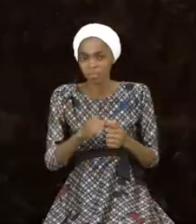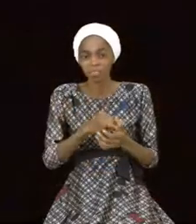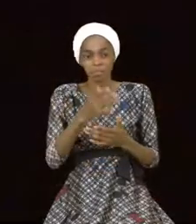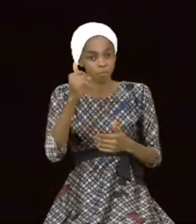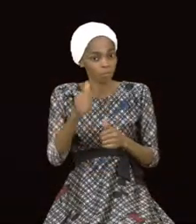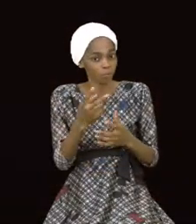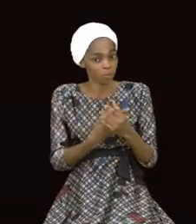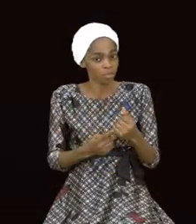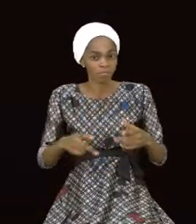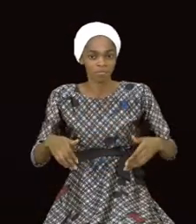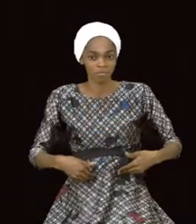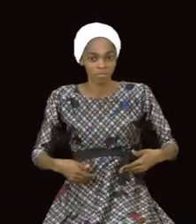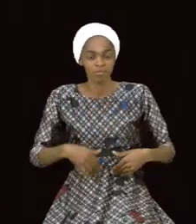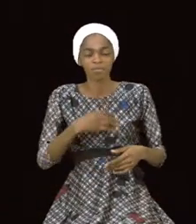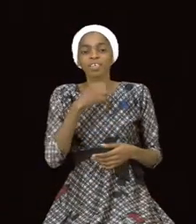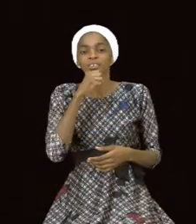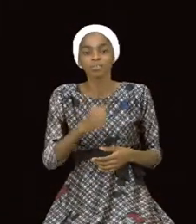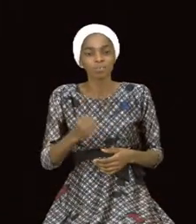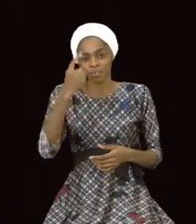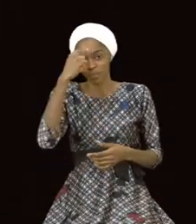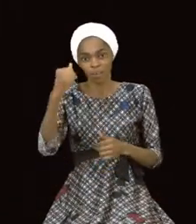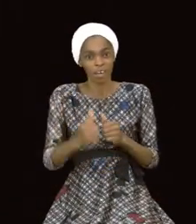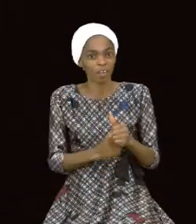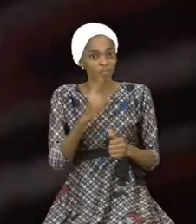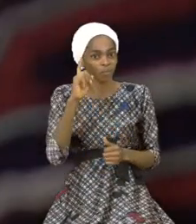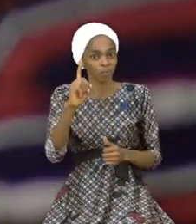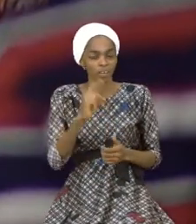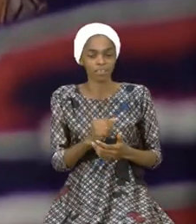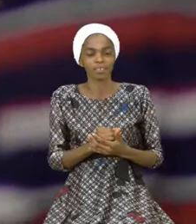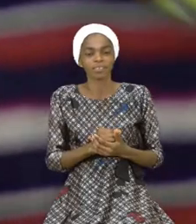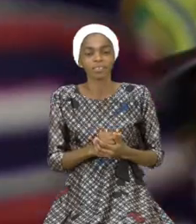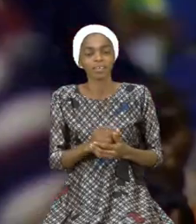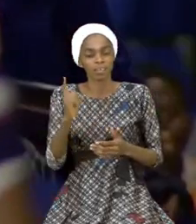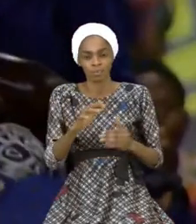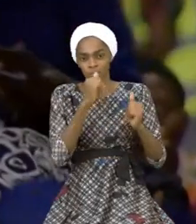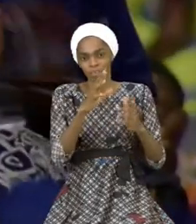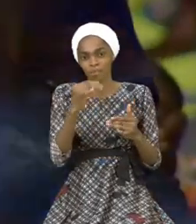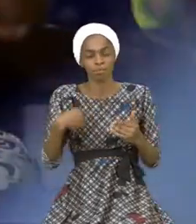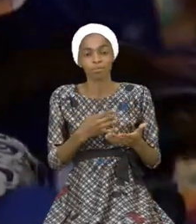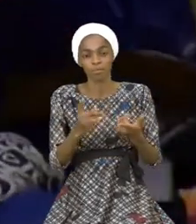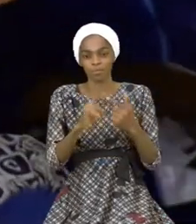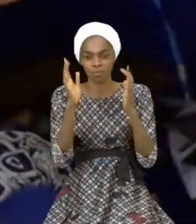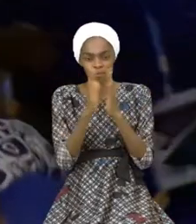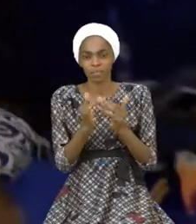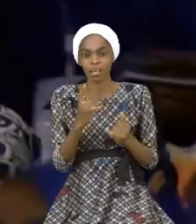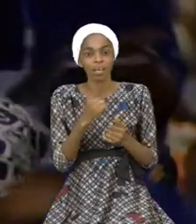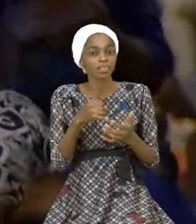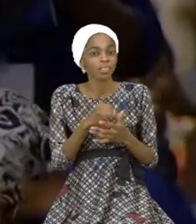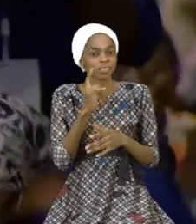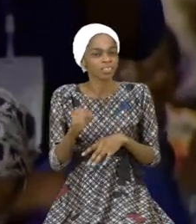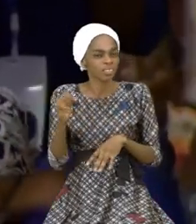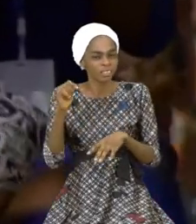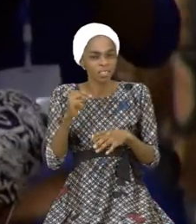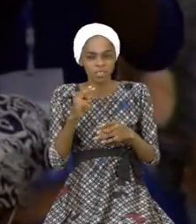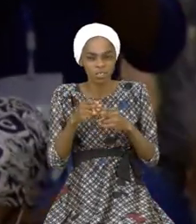old, it's for everyone. God bless you. We're going to pray now. And in a moment, in a twinkling